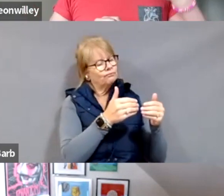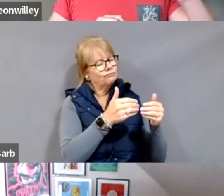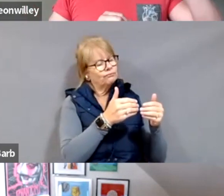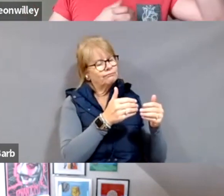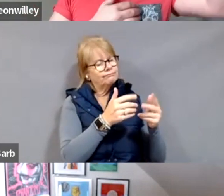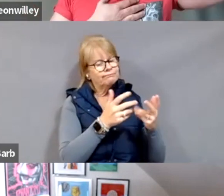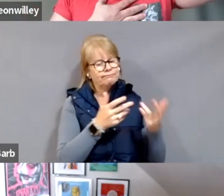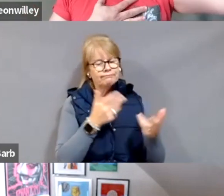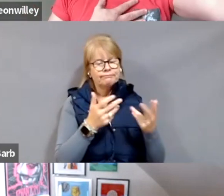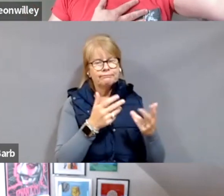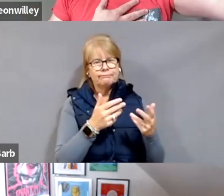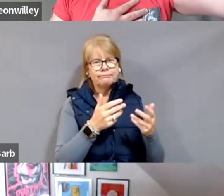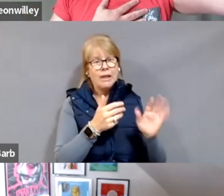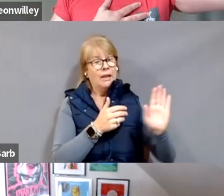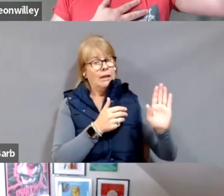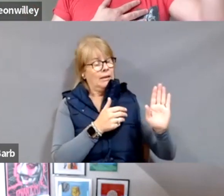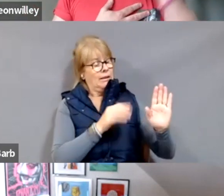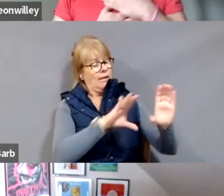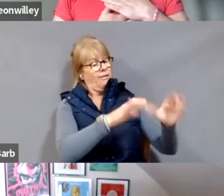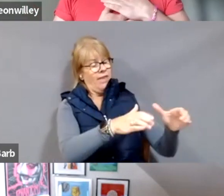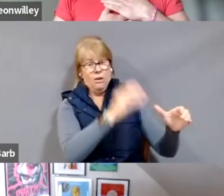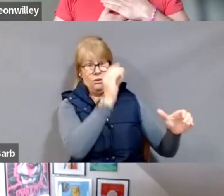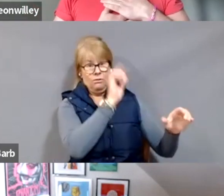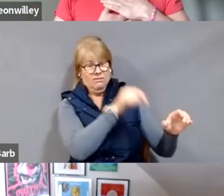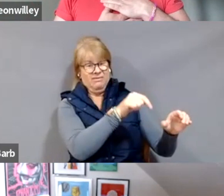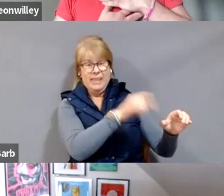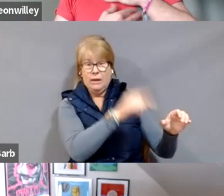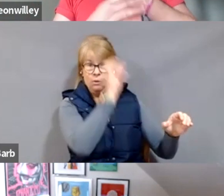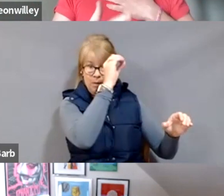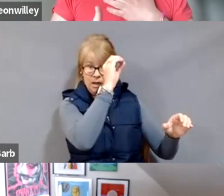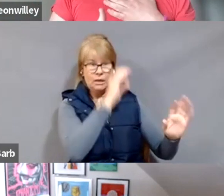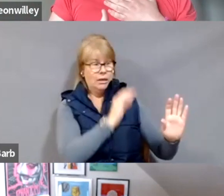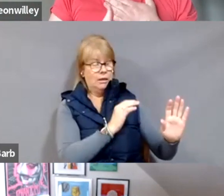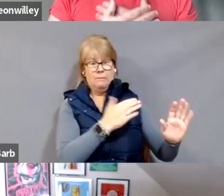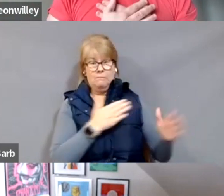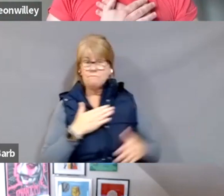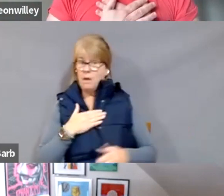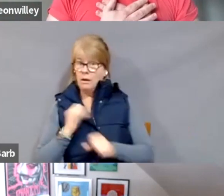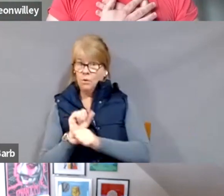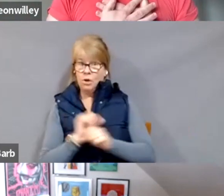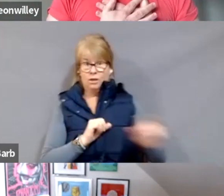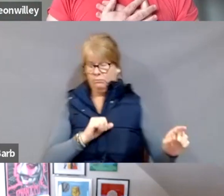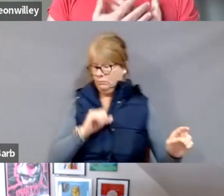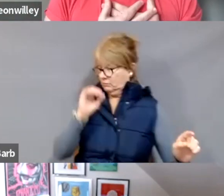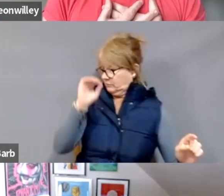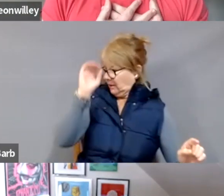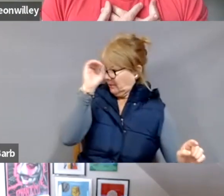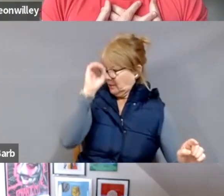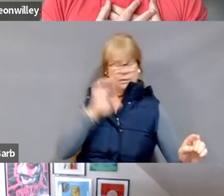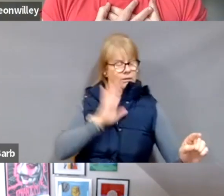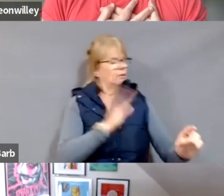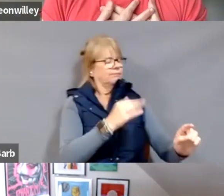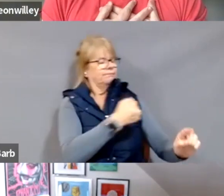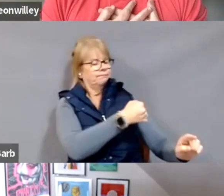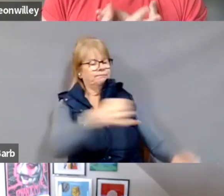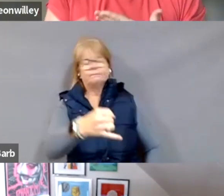from their opinion of your work. Only because when I was growing up,